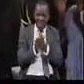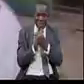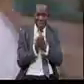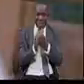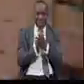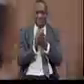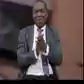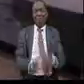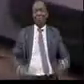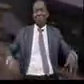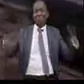chairman.